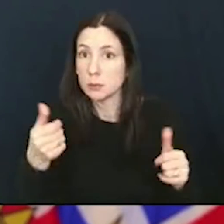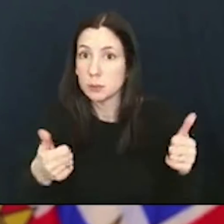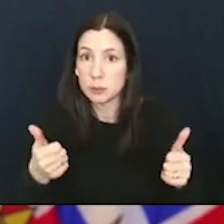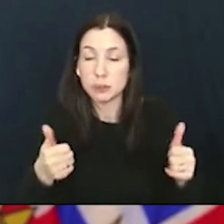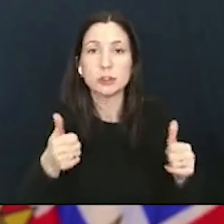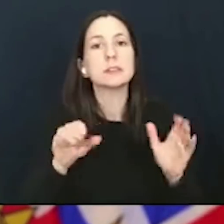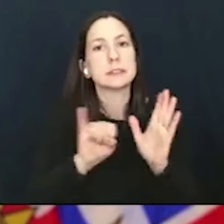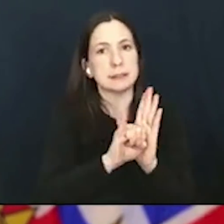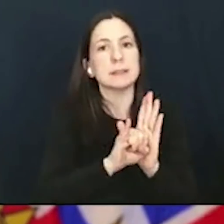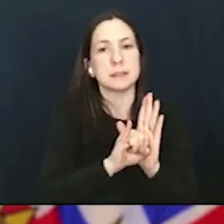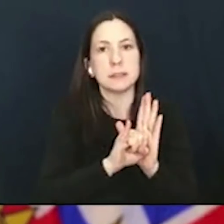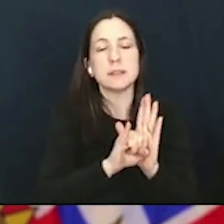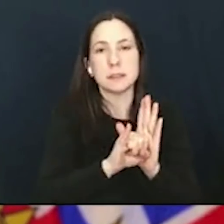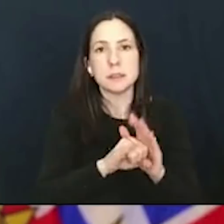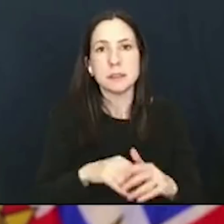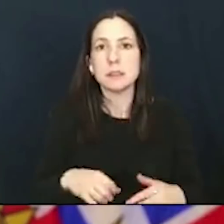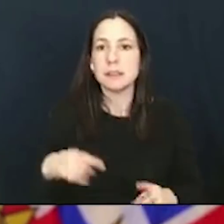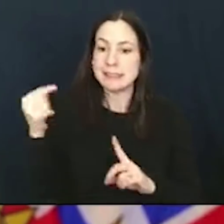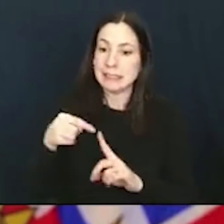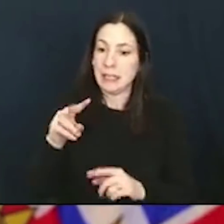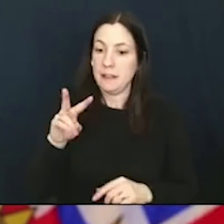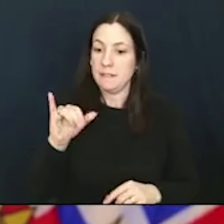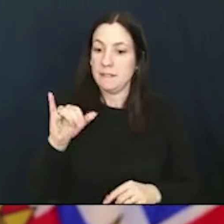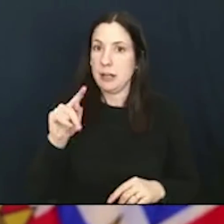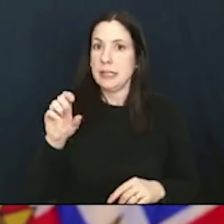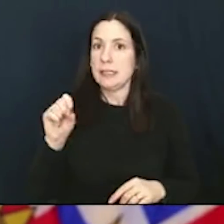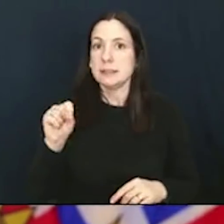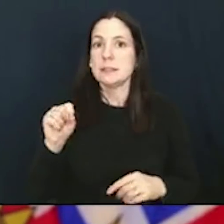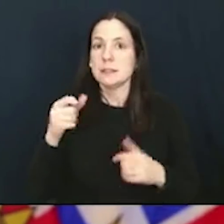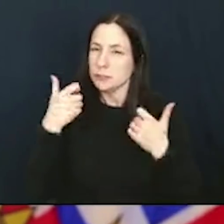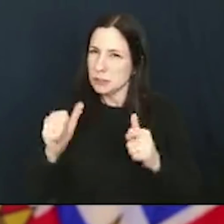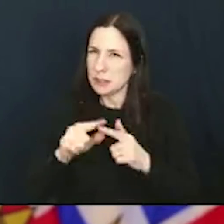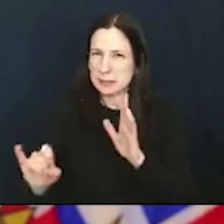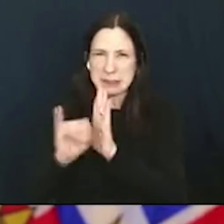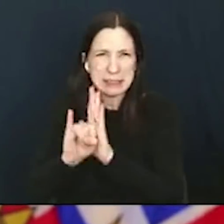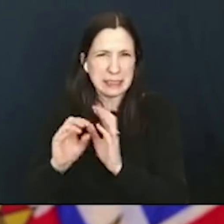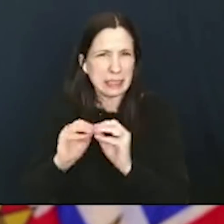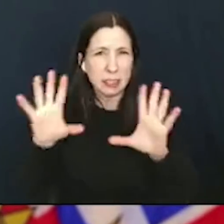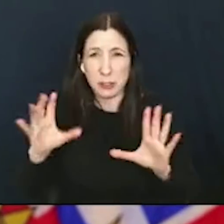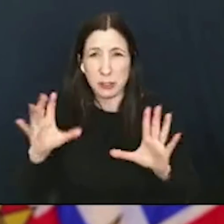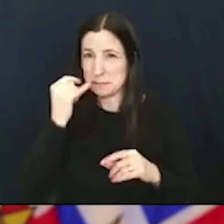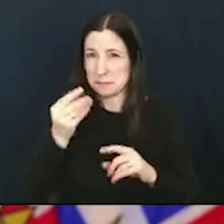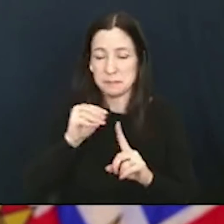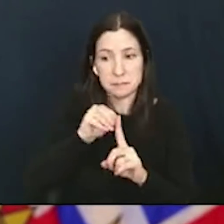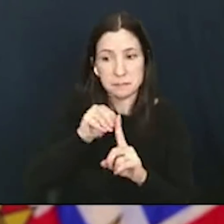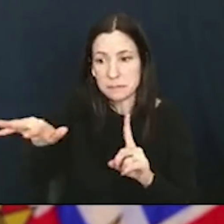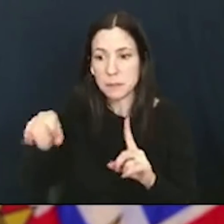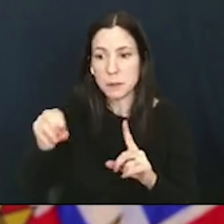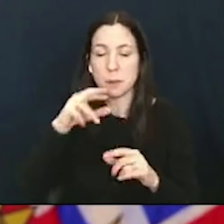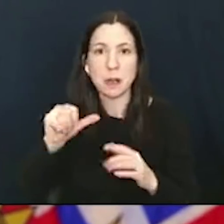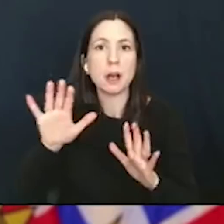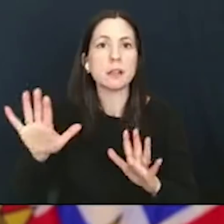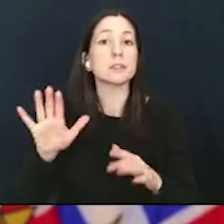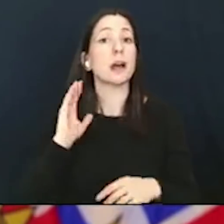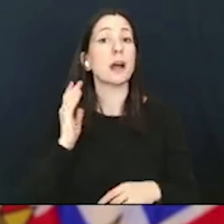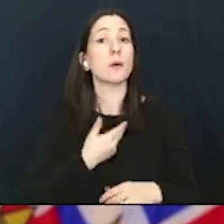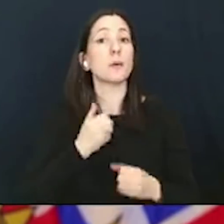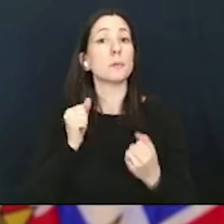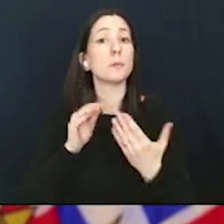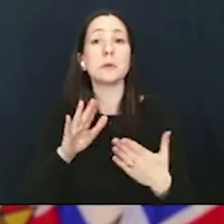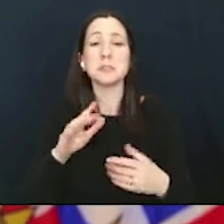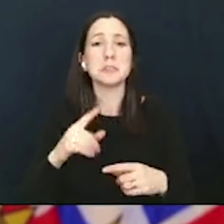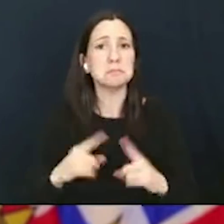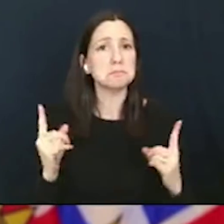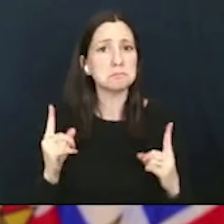in environments that are so important like our school systems. So we're not doing things differently, but we are